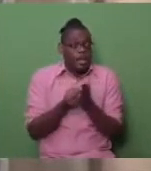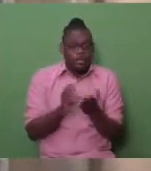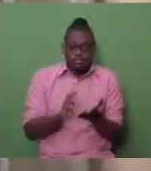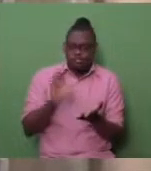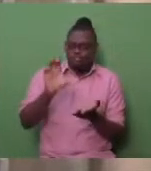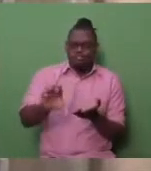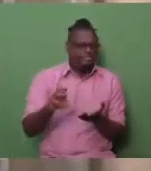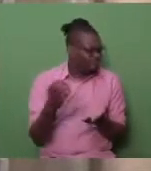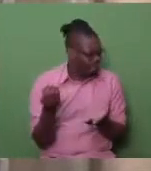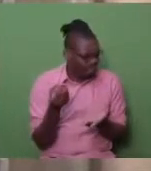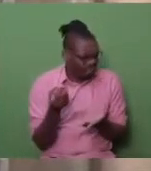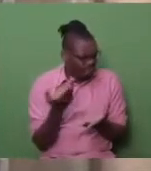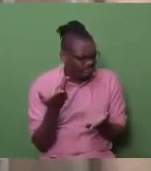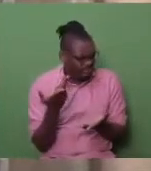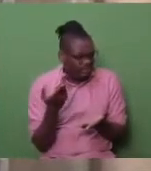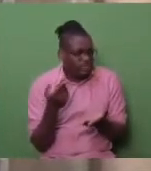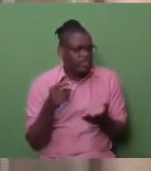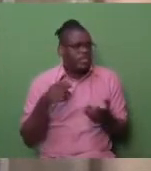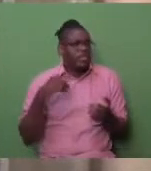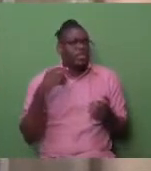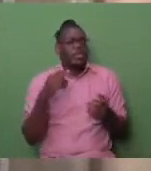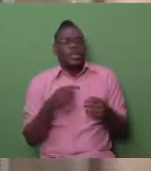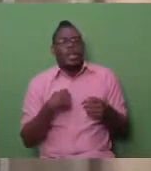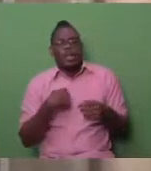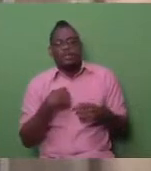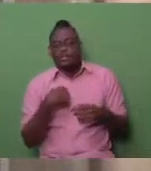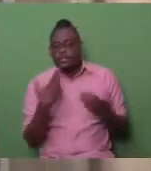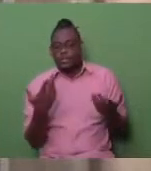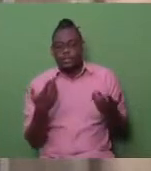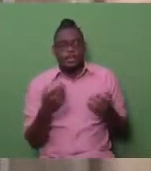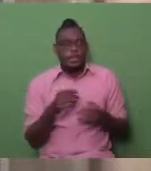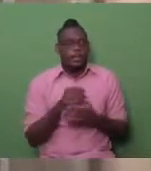this very important ministry, the new ministry.